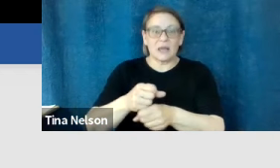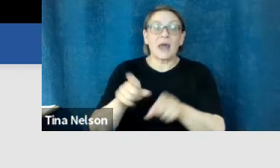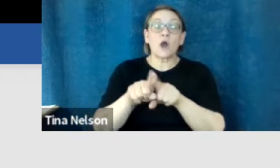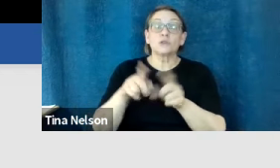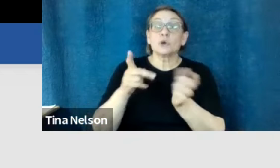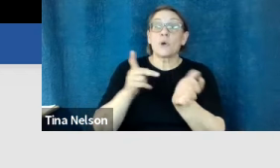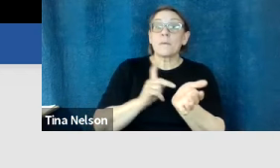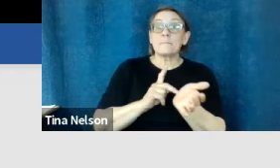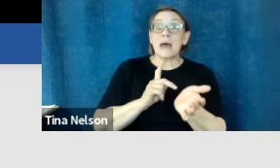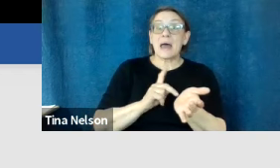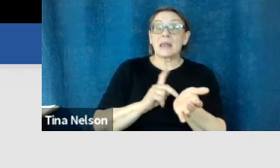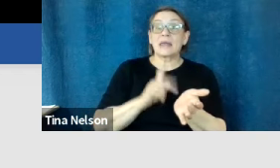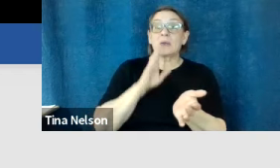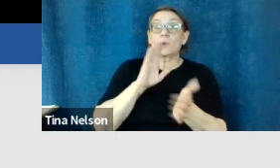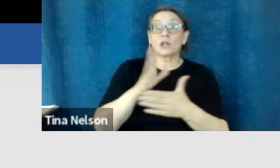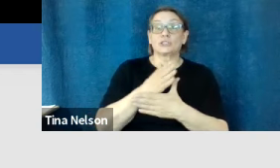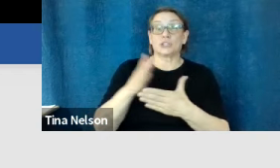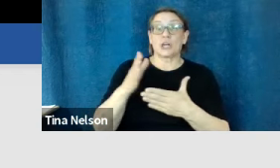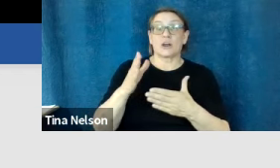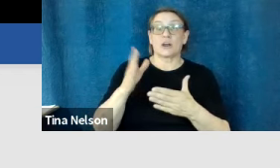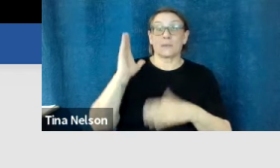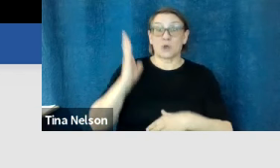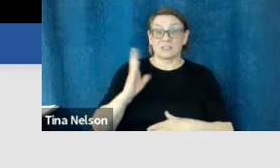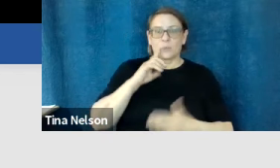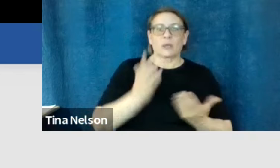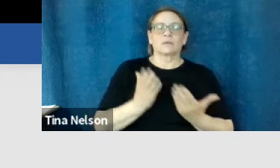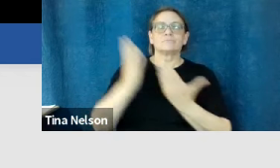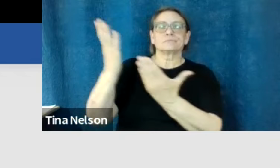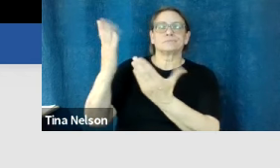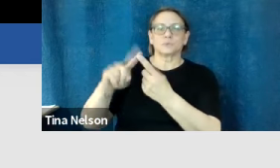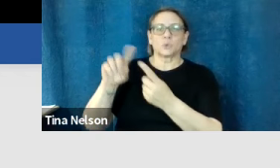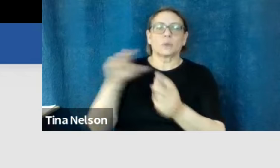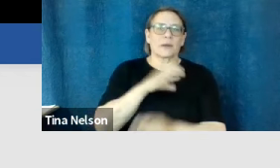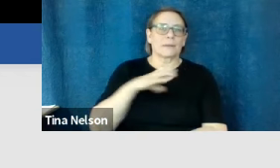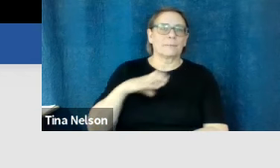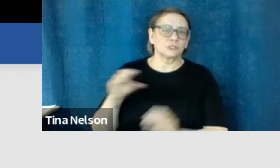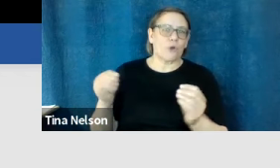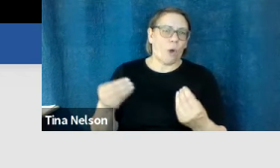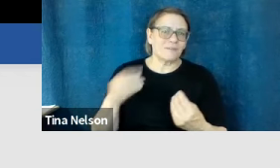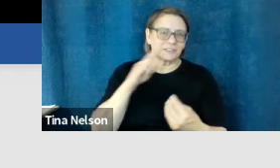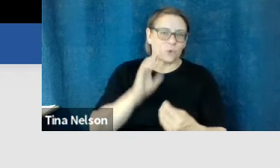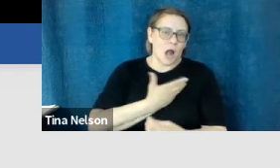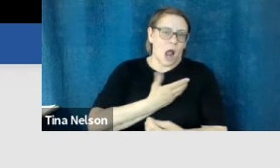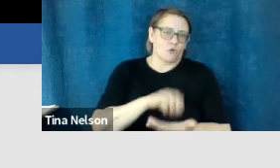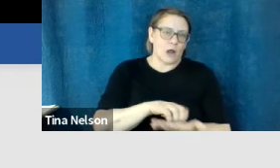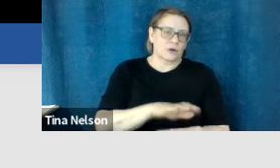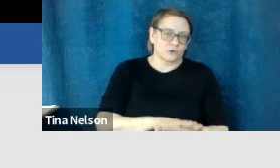that we can submit a copy to the commissioner's office for our own record.